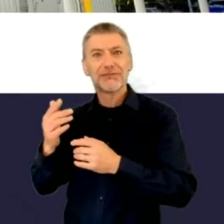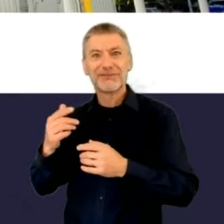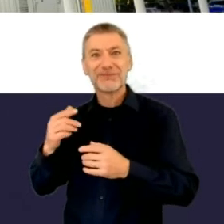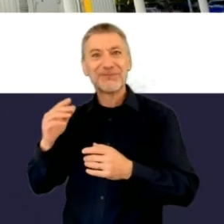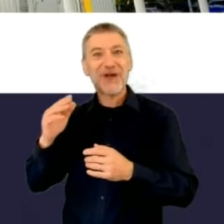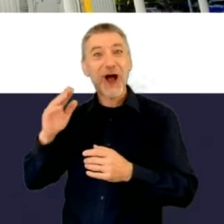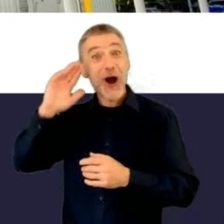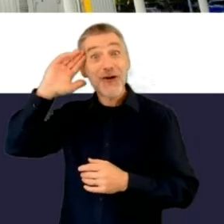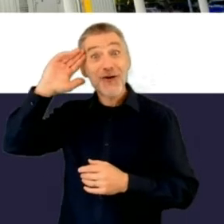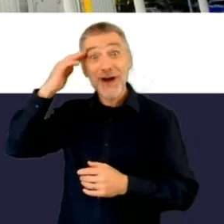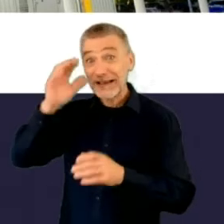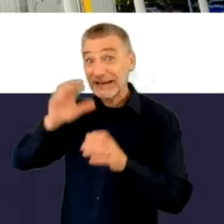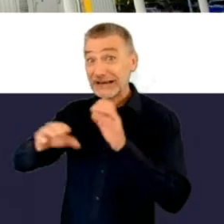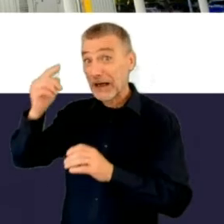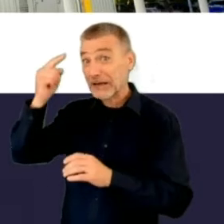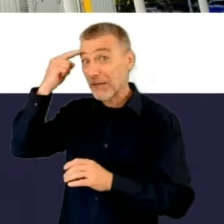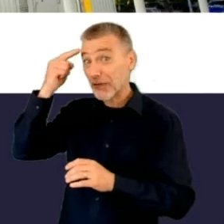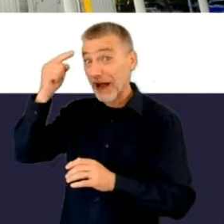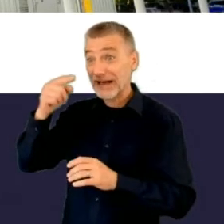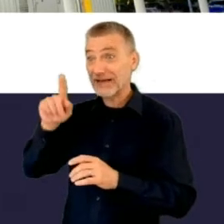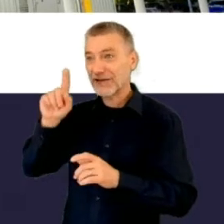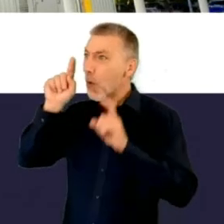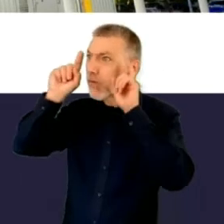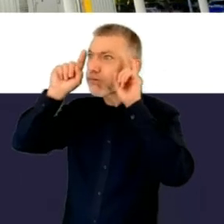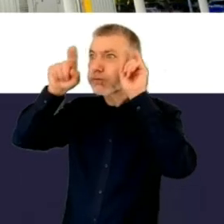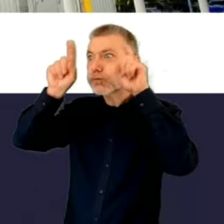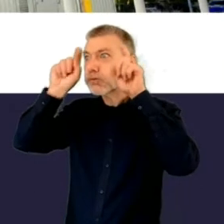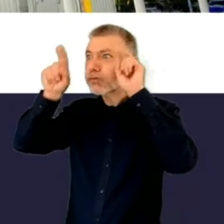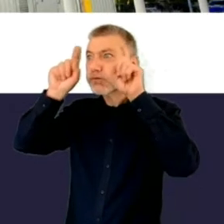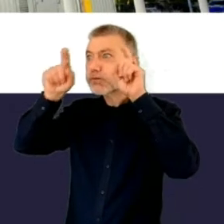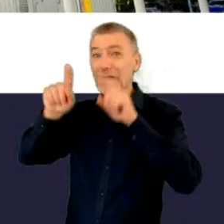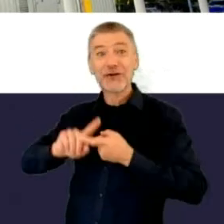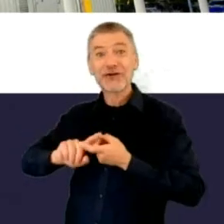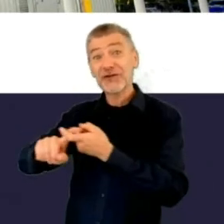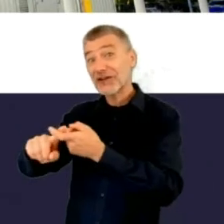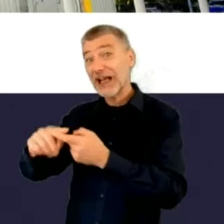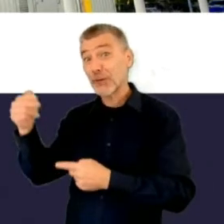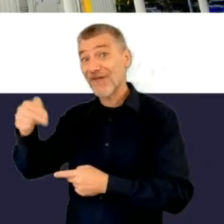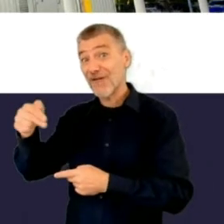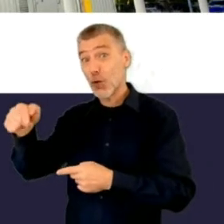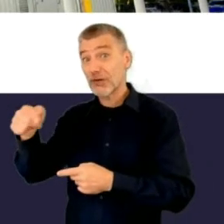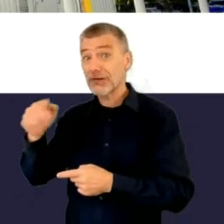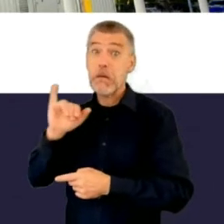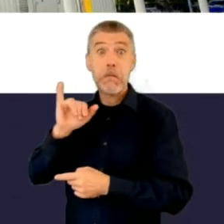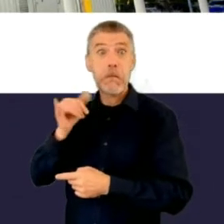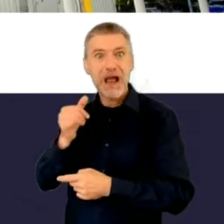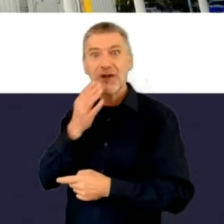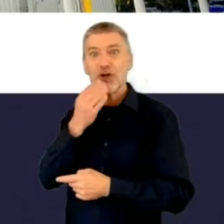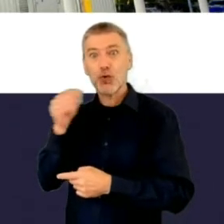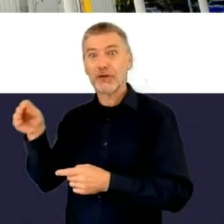in the company right now coming up with these sustainable fuels that we might be able to use in our technologies.